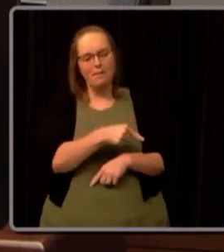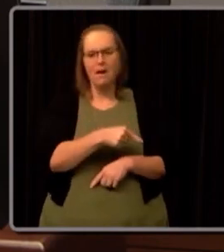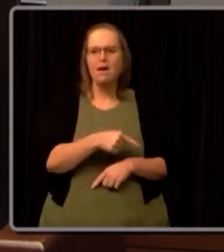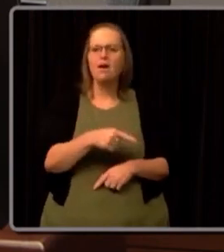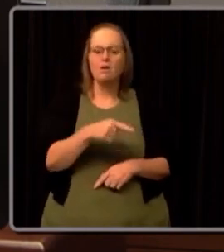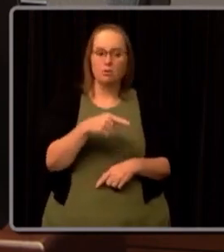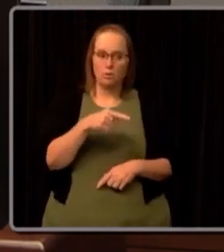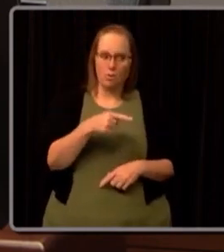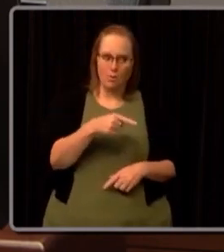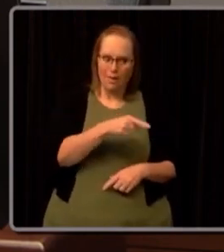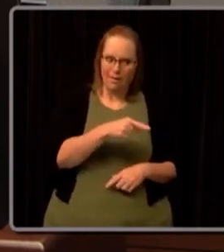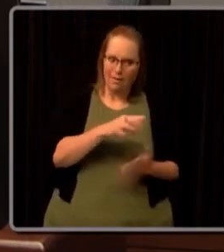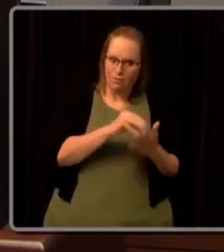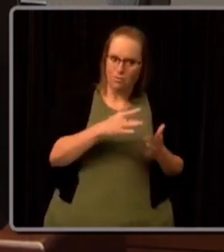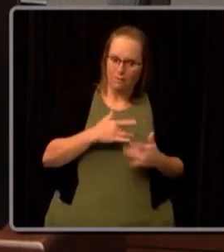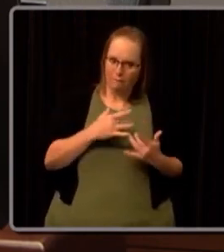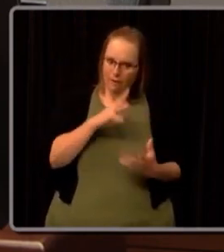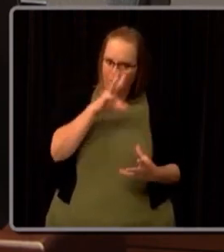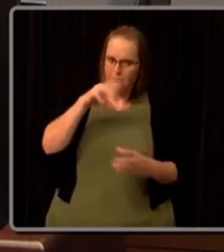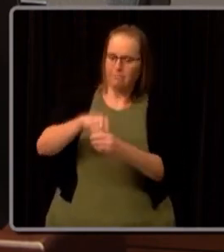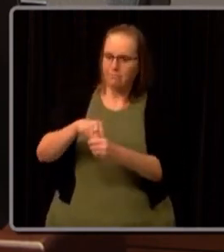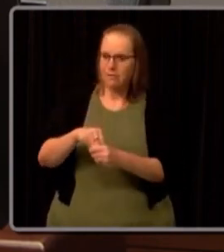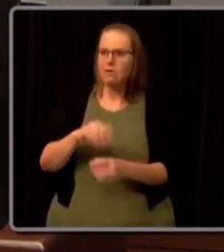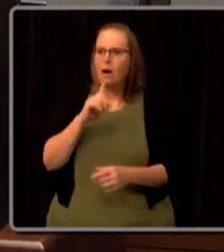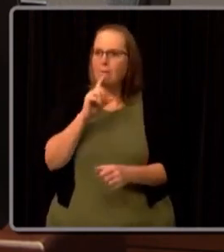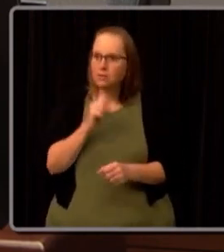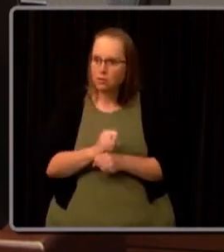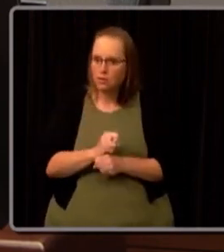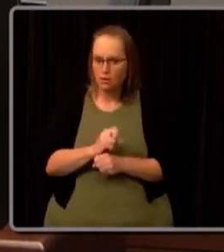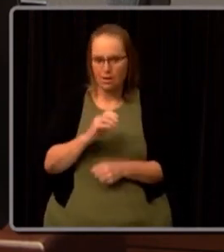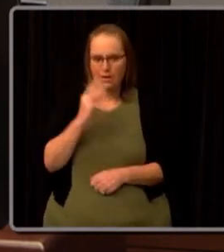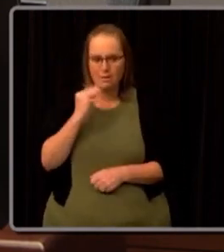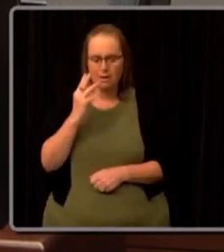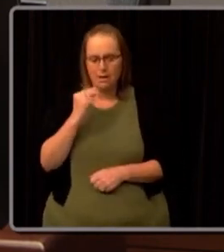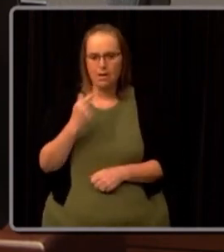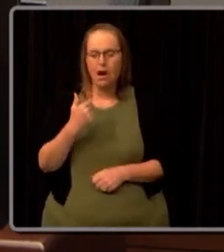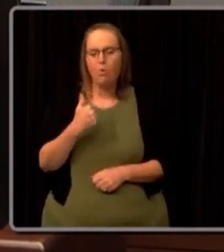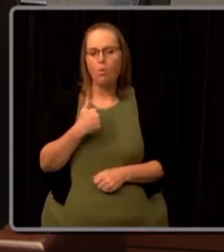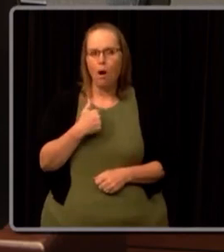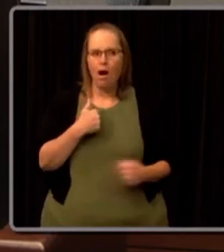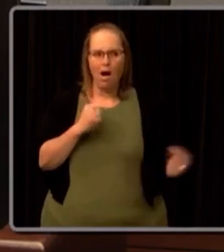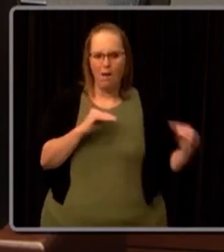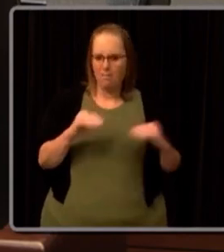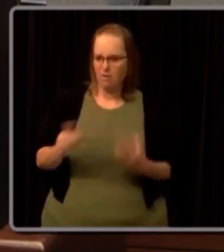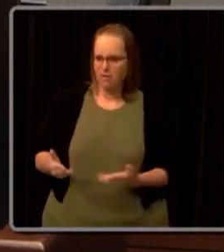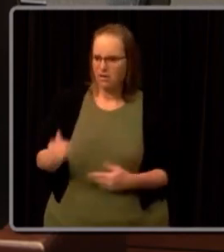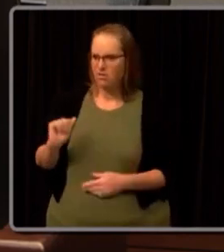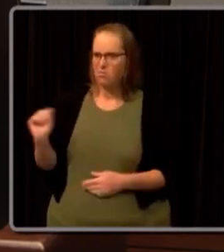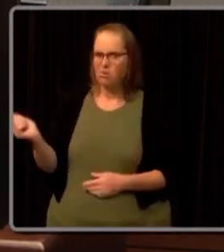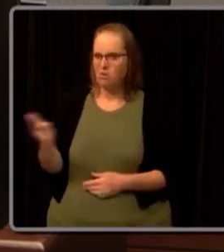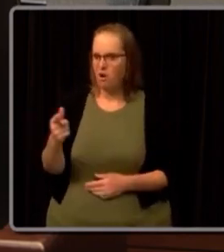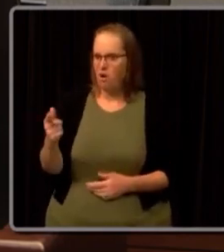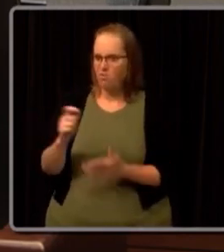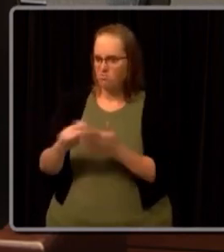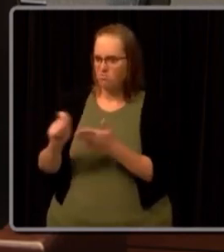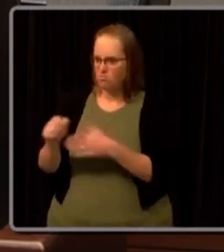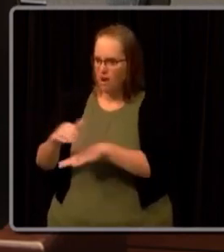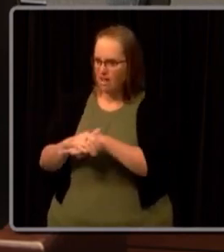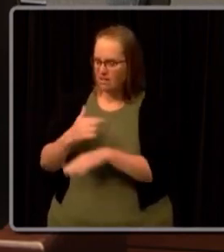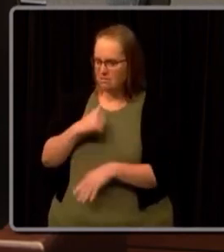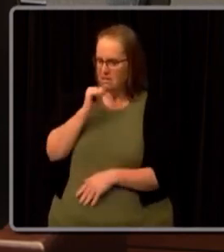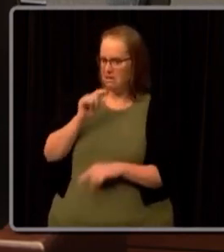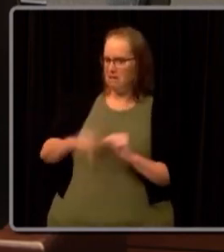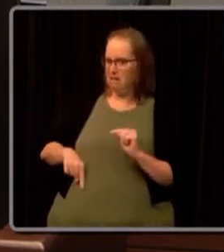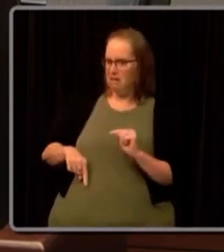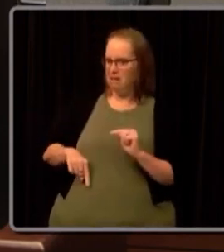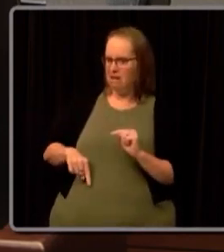part of it. Because I'm sure it was an experience where I'm coming here and everybody's writing in English and I'm not. But yet she was able to write her